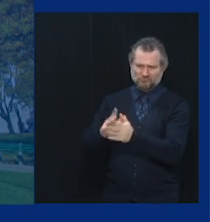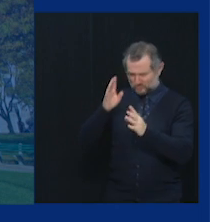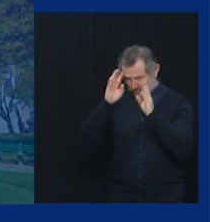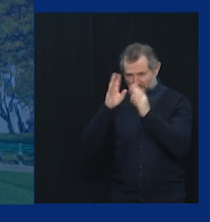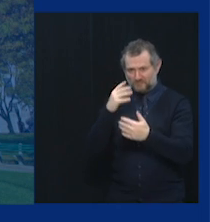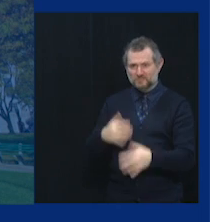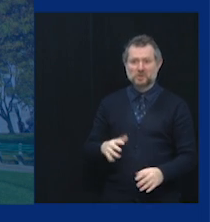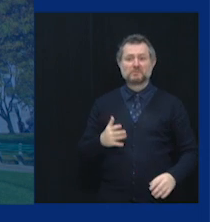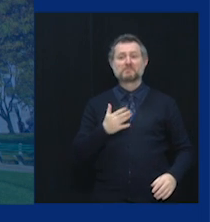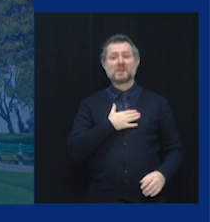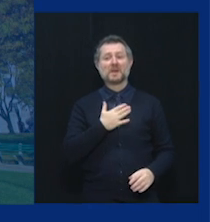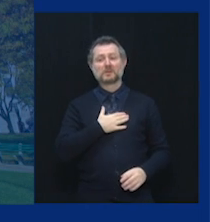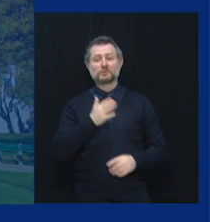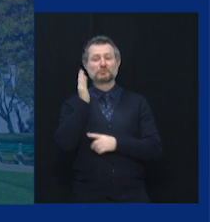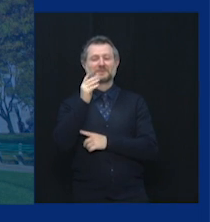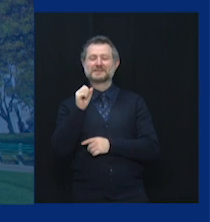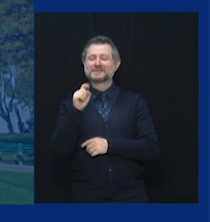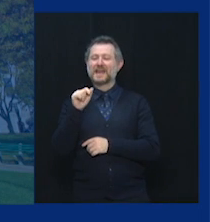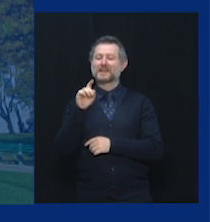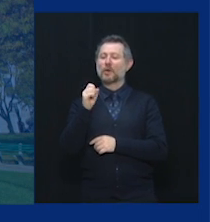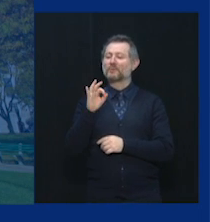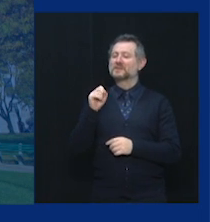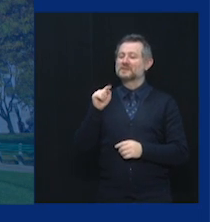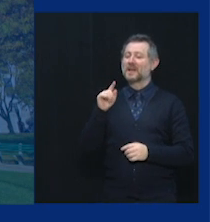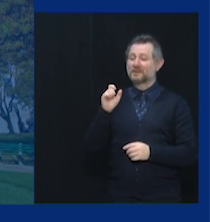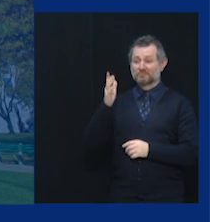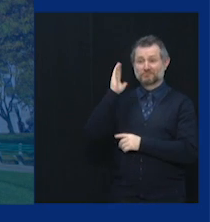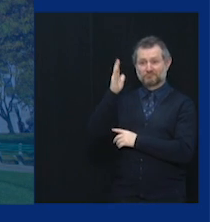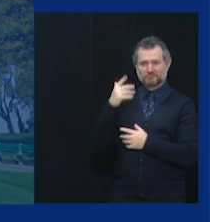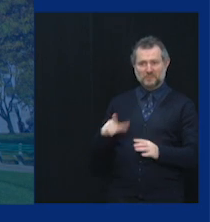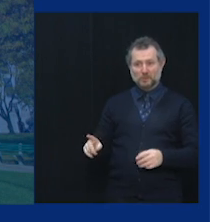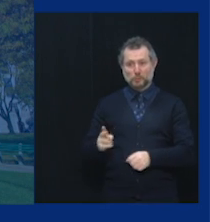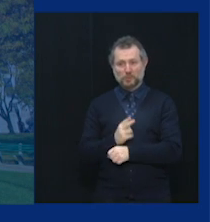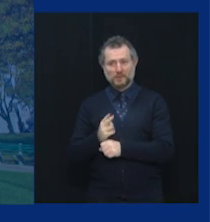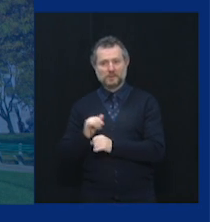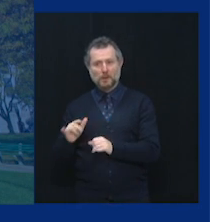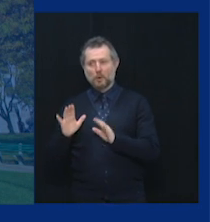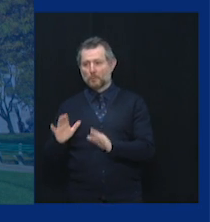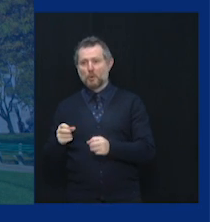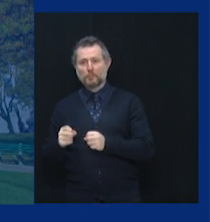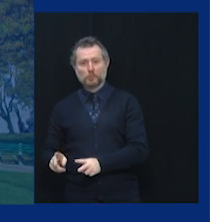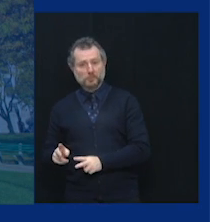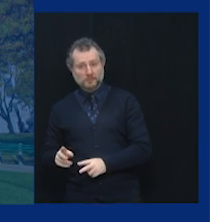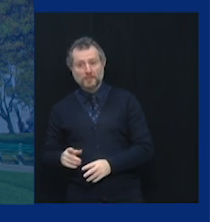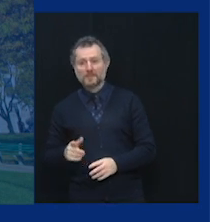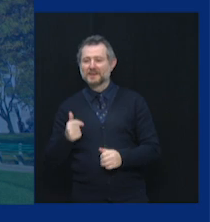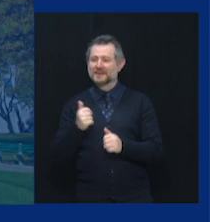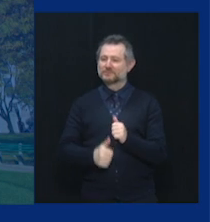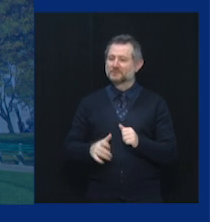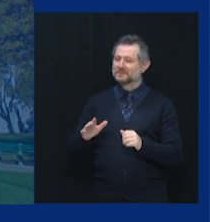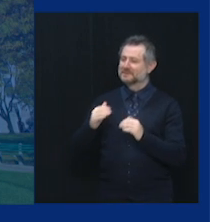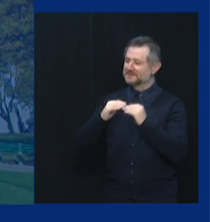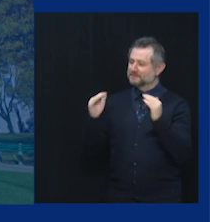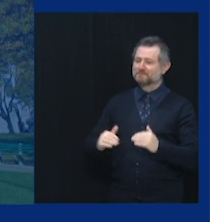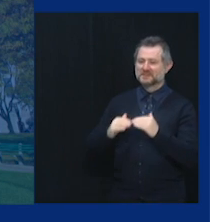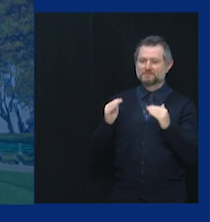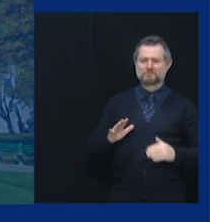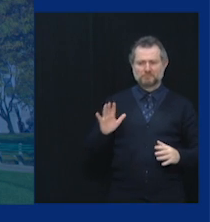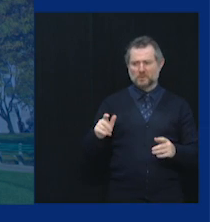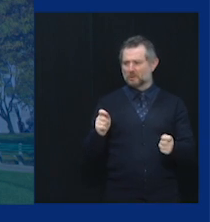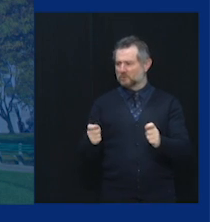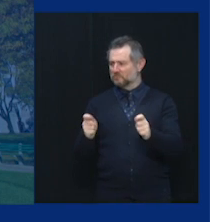And they're using it for the opportunity it is. Every system has to reform. Every system has to reform